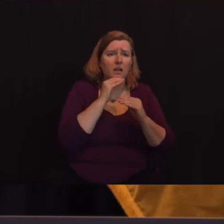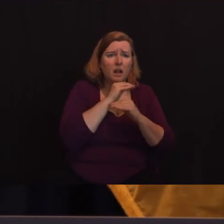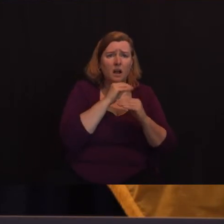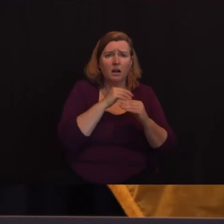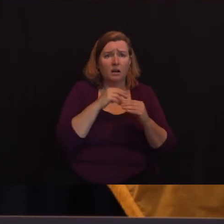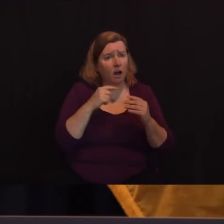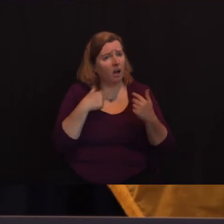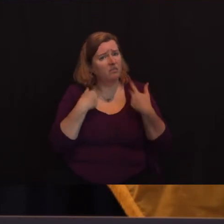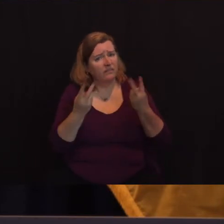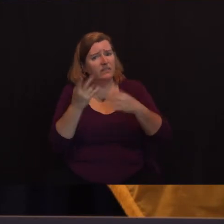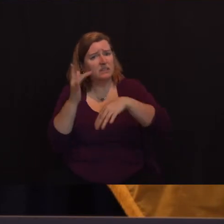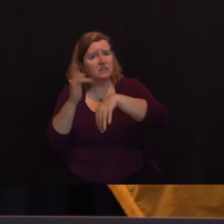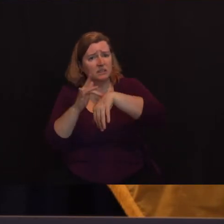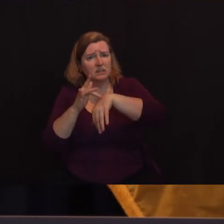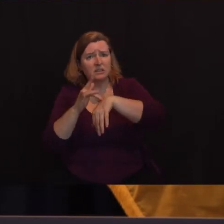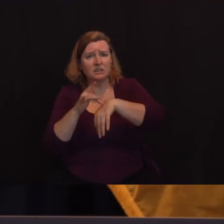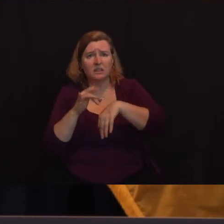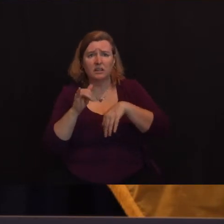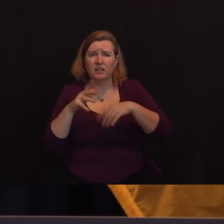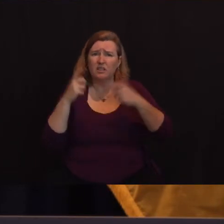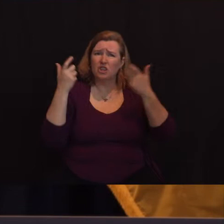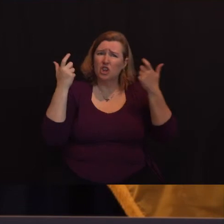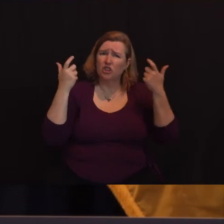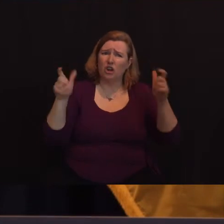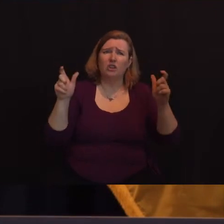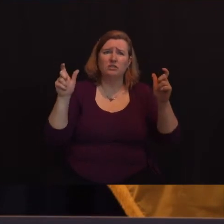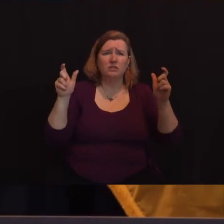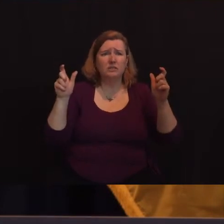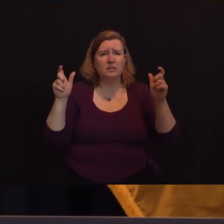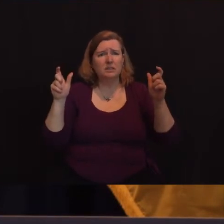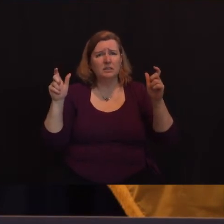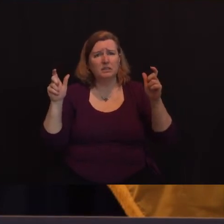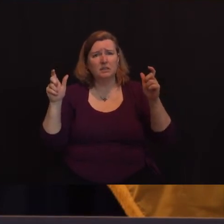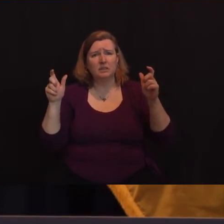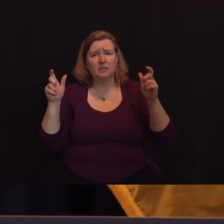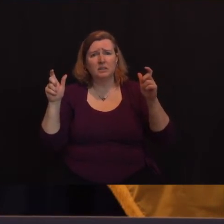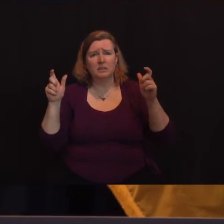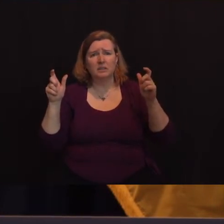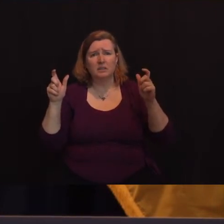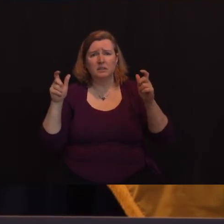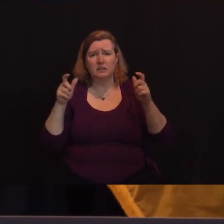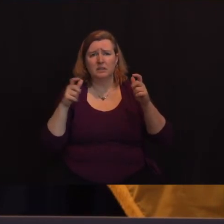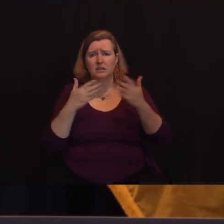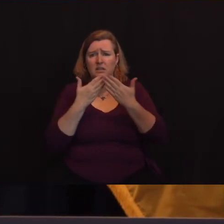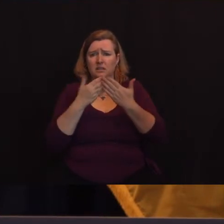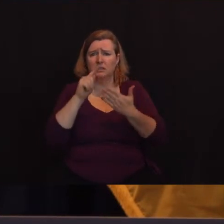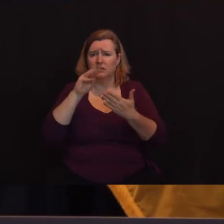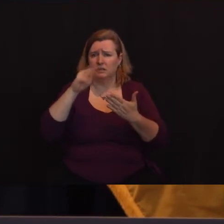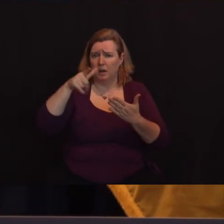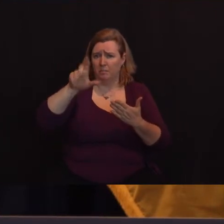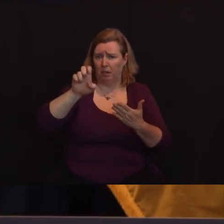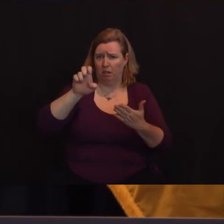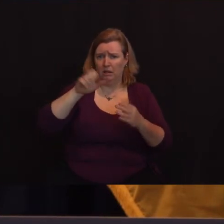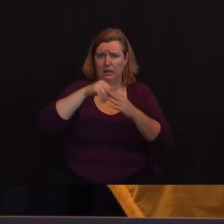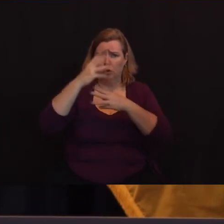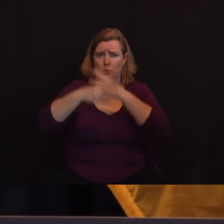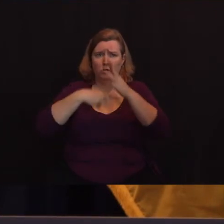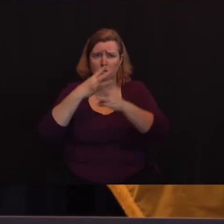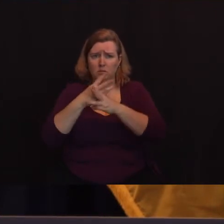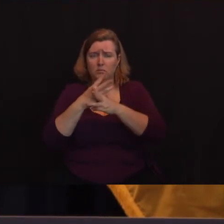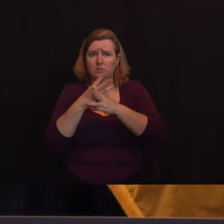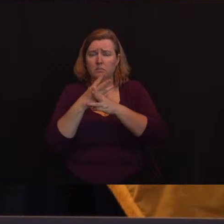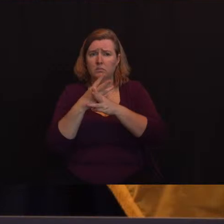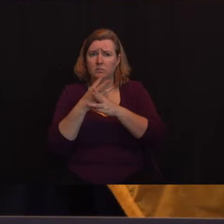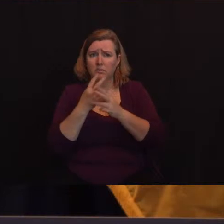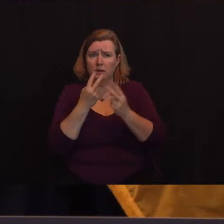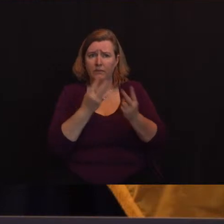this is an extraordinary, this will be their largest temple, assuming it gets completed, in the world. I've visited their, I don't know what you call it, the